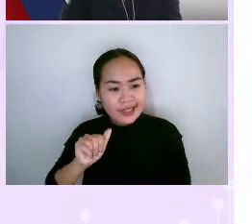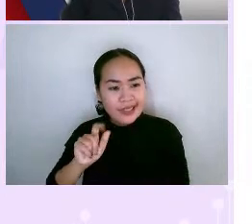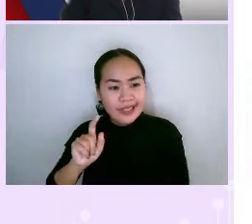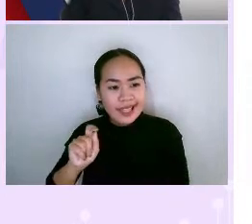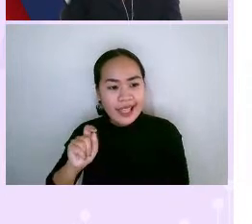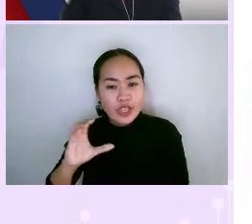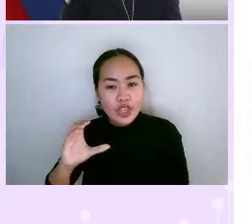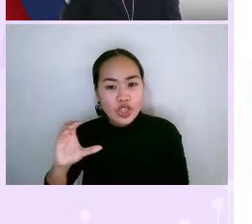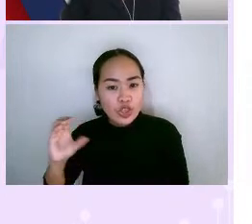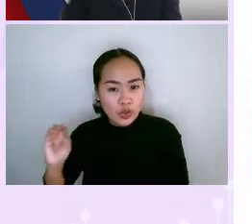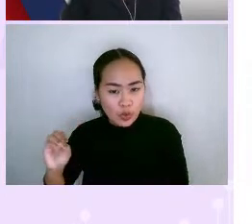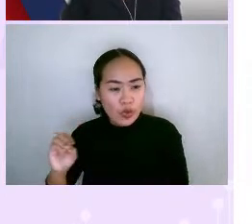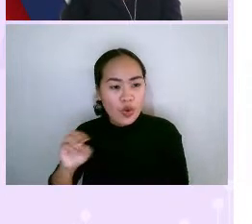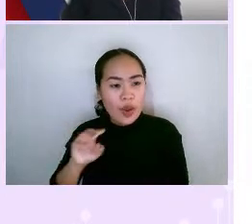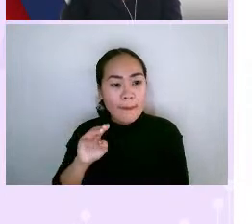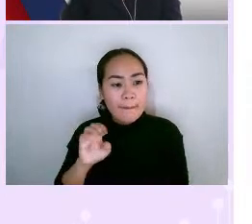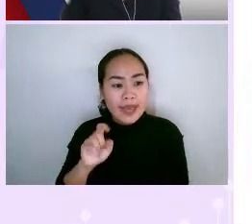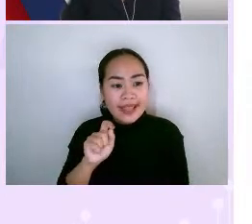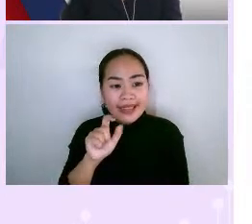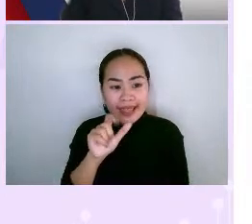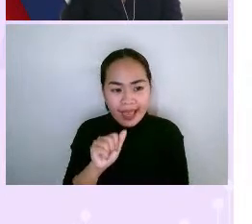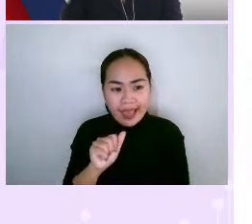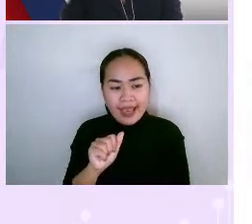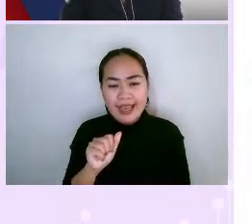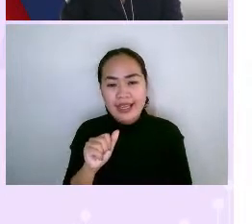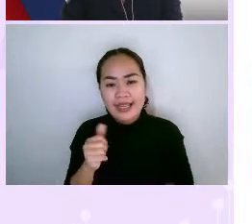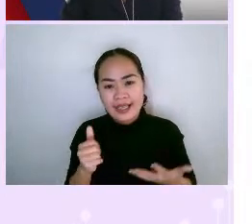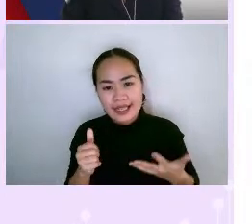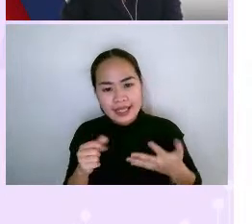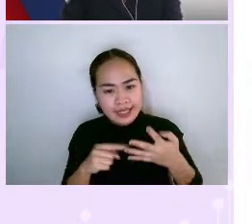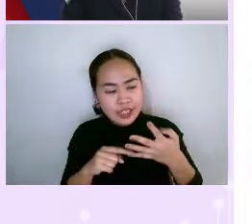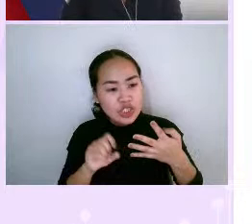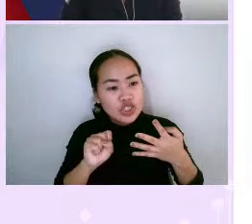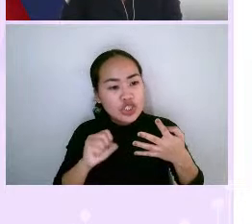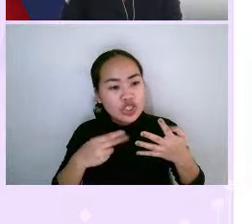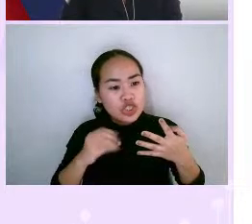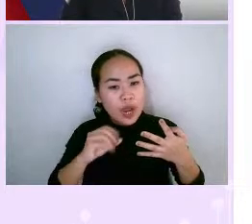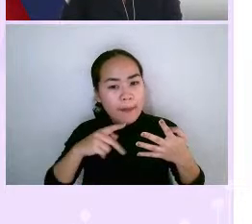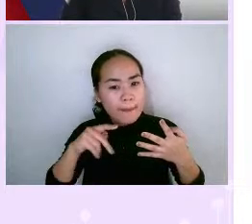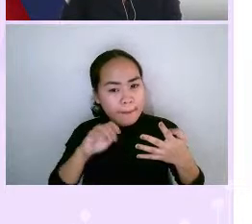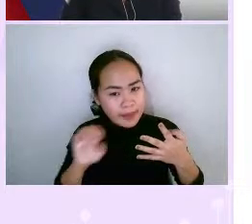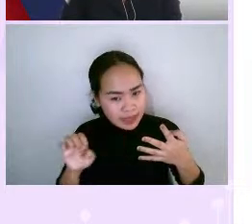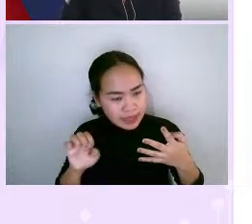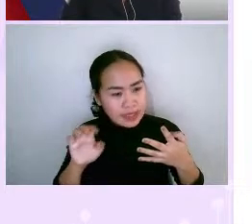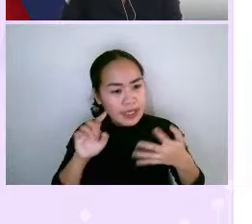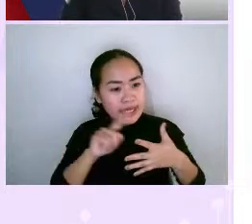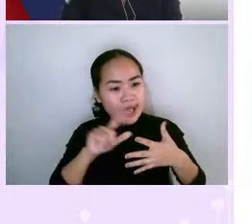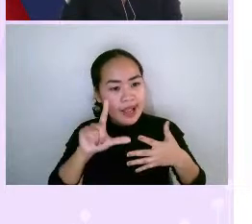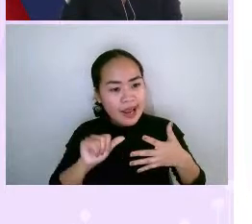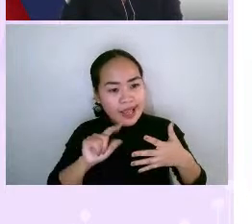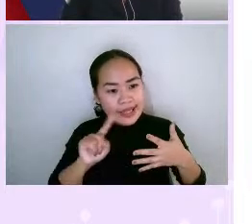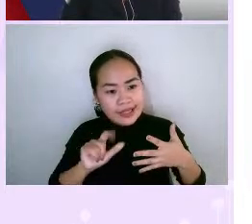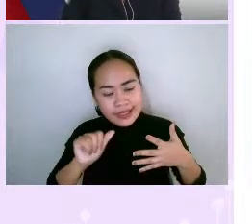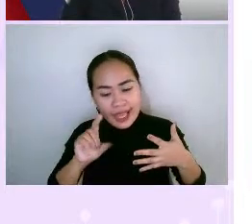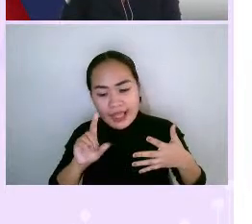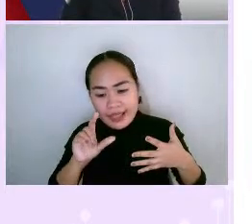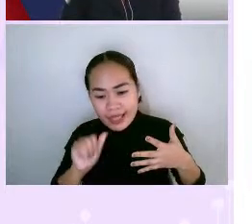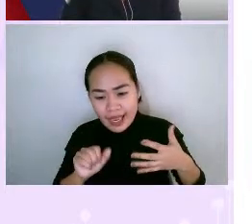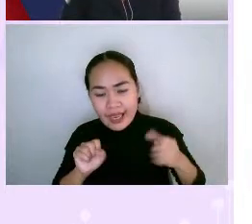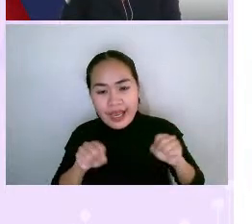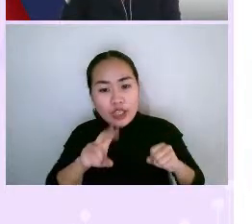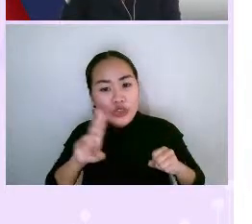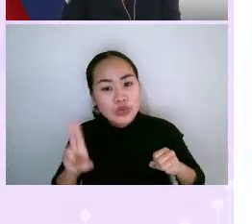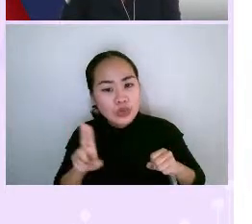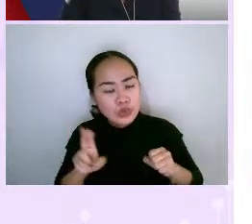NATCO, Meta, Shopee, and Lazada, we launched a milestone project entitled